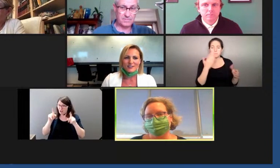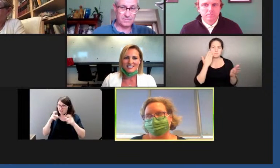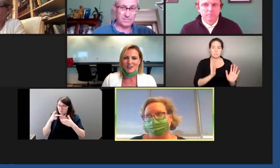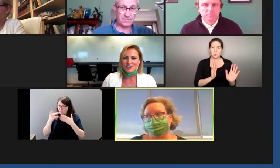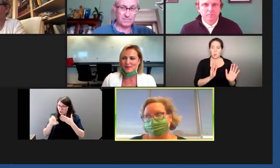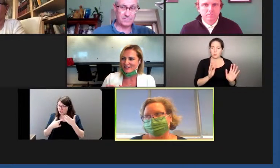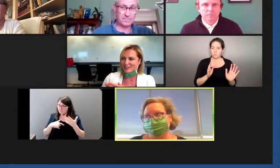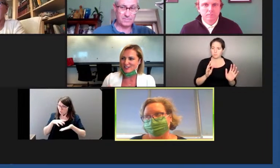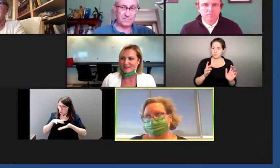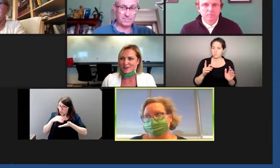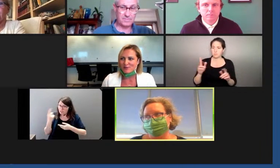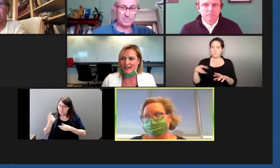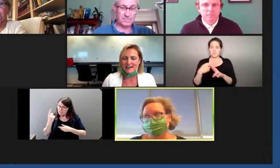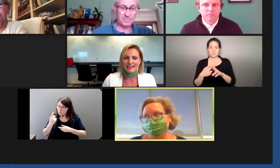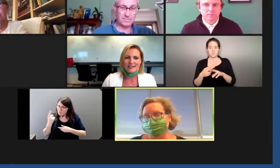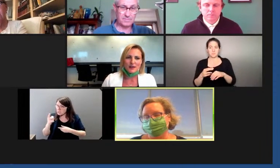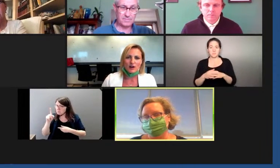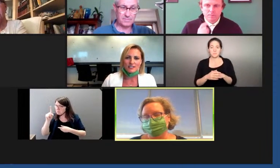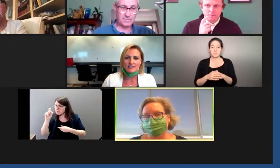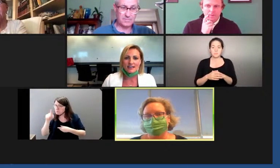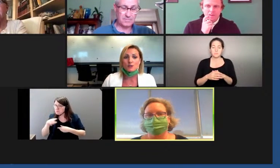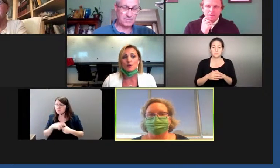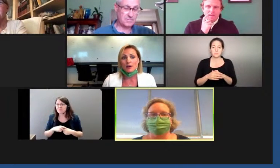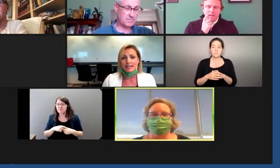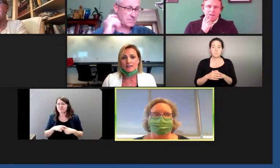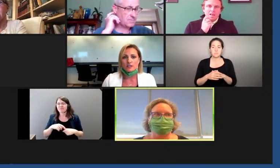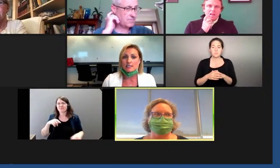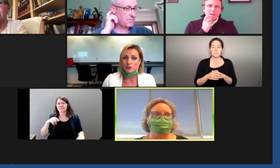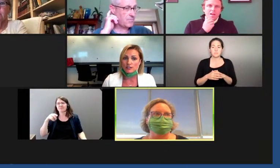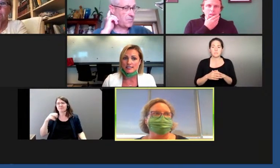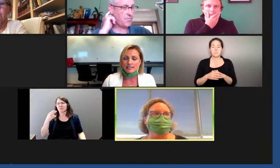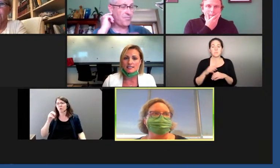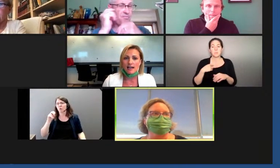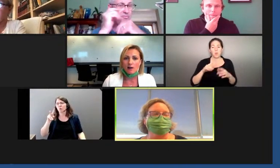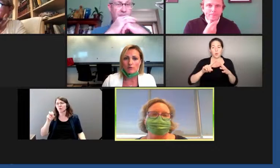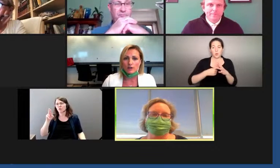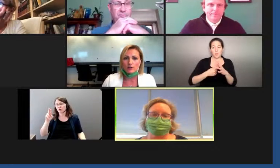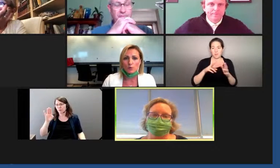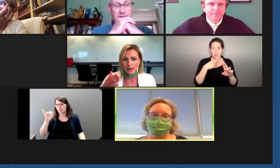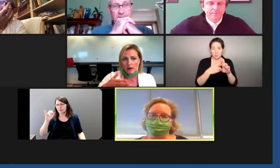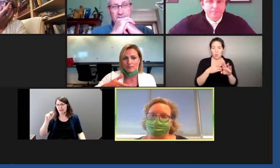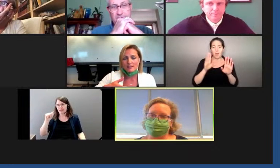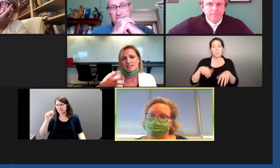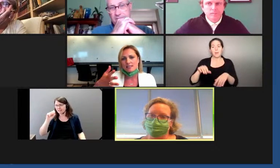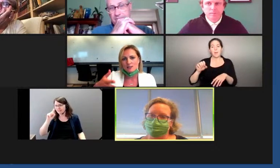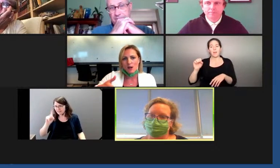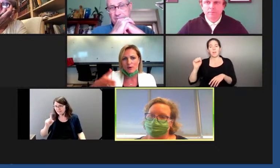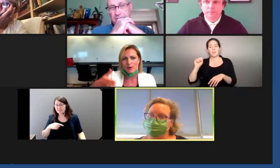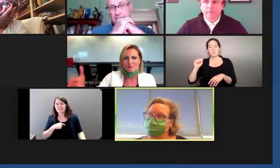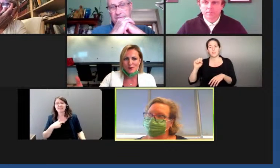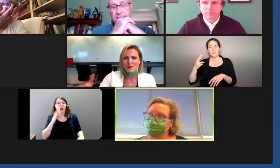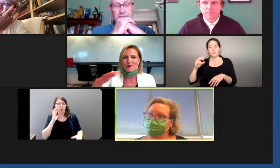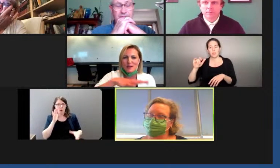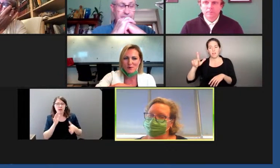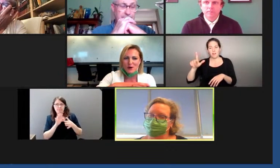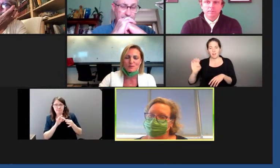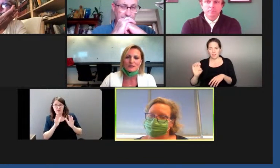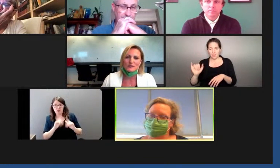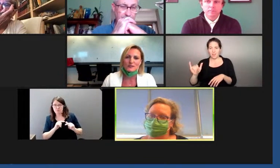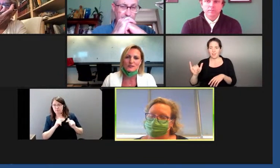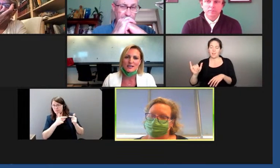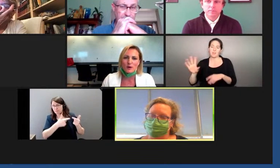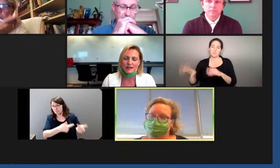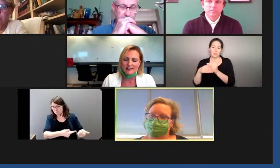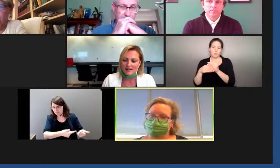Maybe I'll touch on it a bit, and Shelley, if you want to add anything on to that. So you're right, Councillor, it is early days. However, this is a pilot program that we are